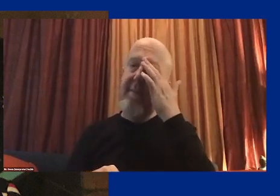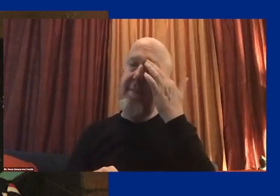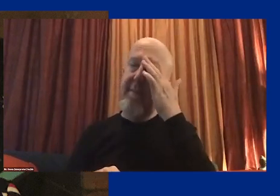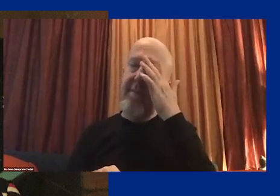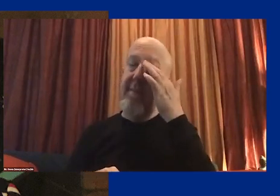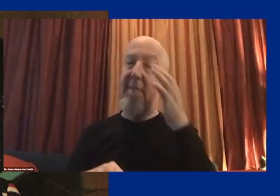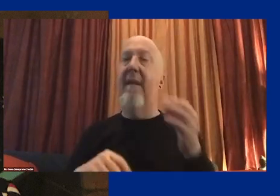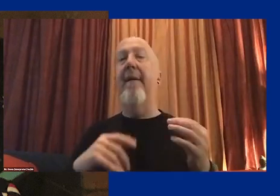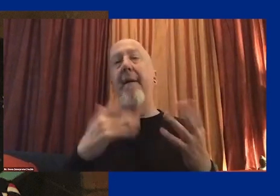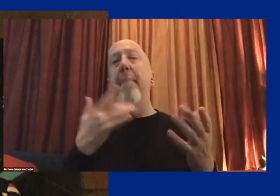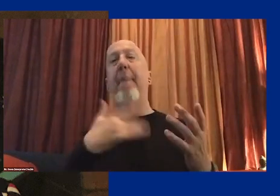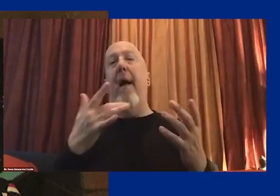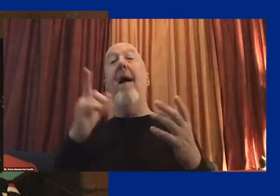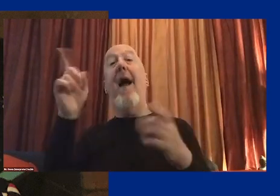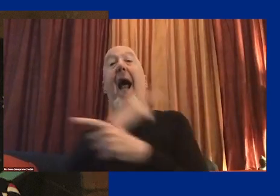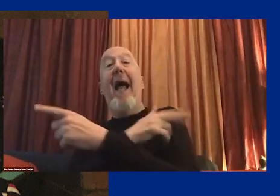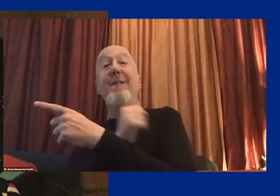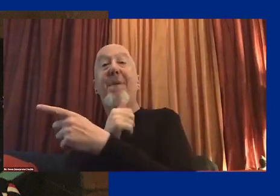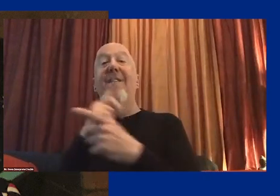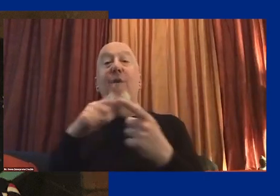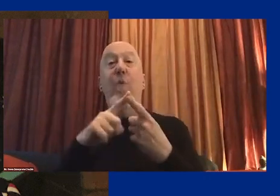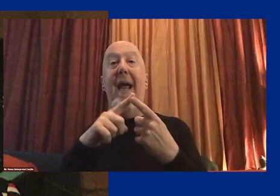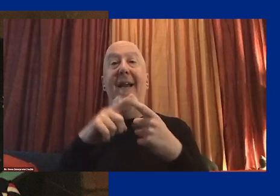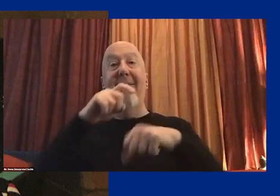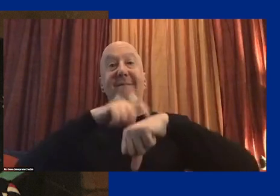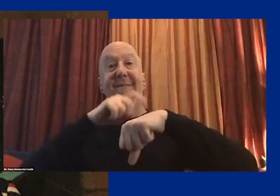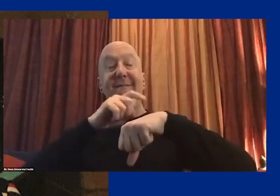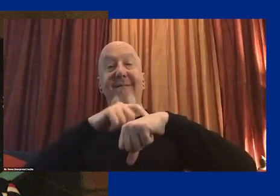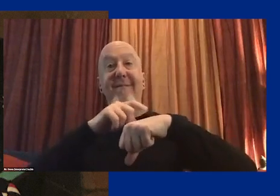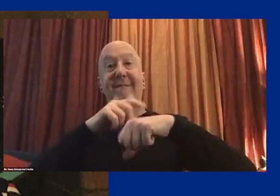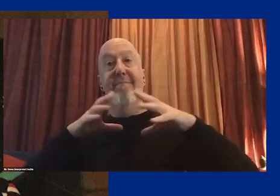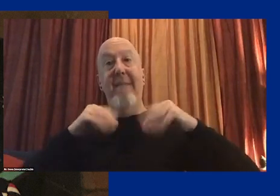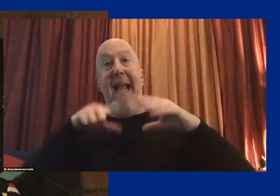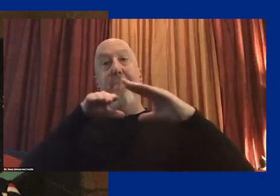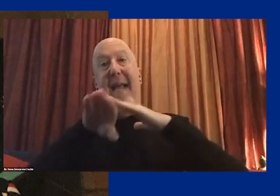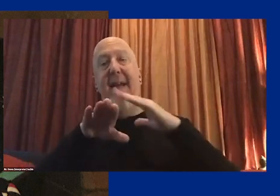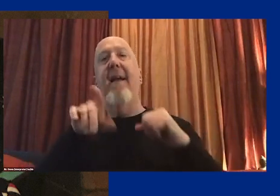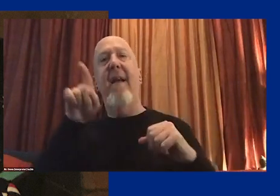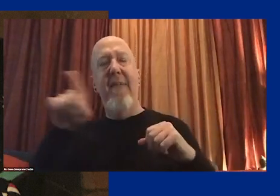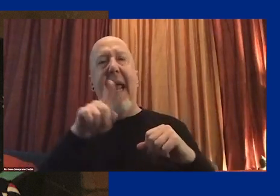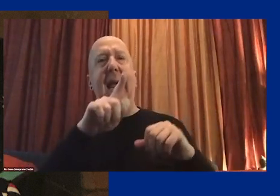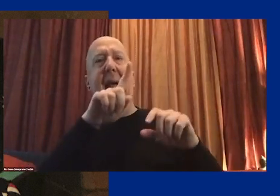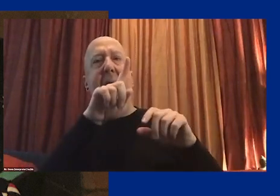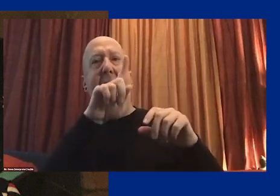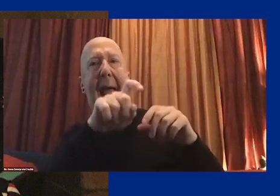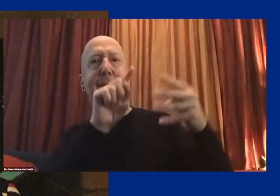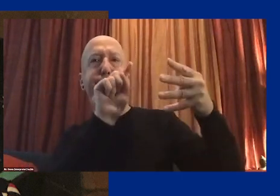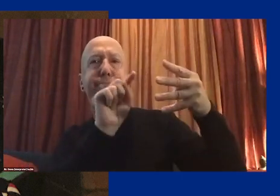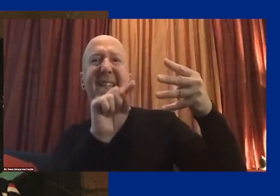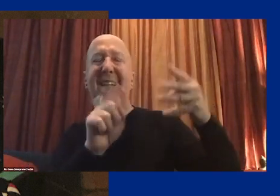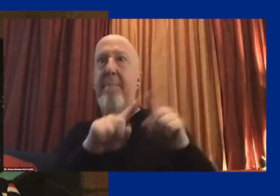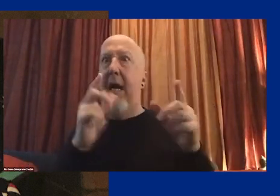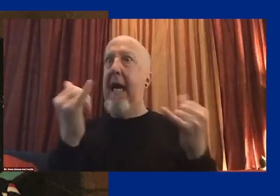as you get admitted to a hospital, they do ask you those questions, but during these triage